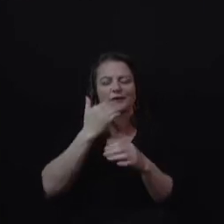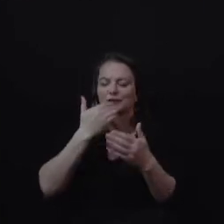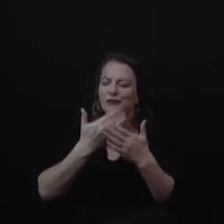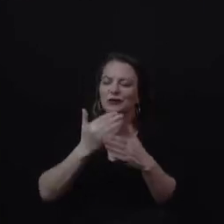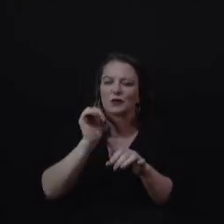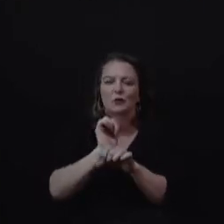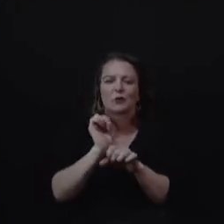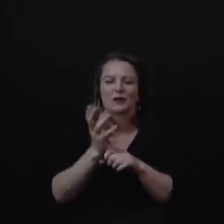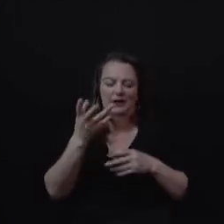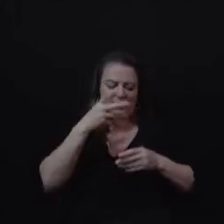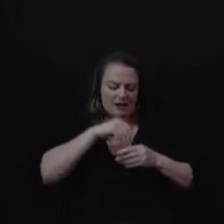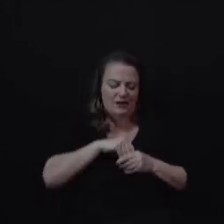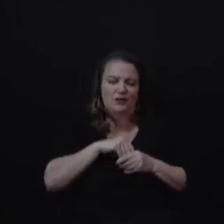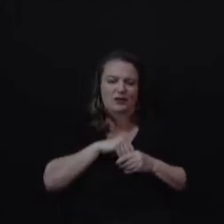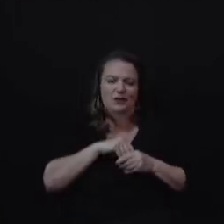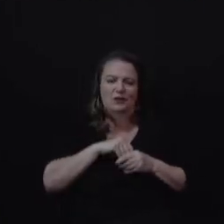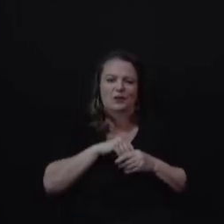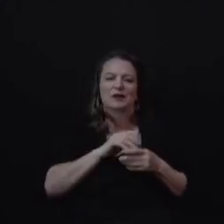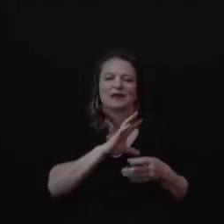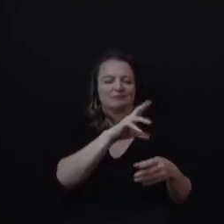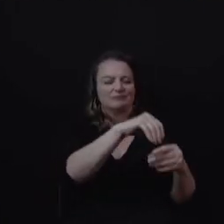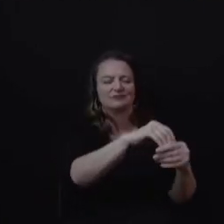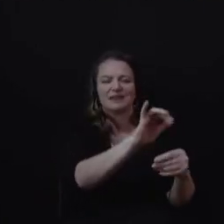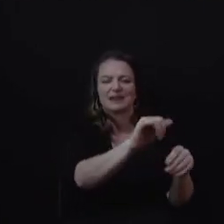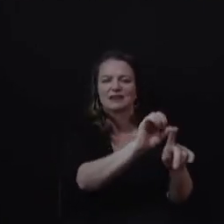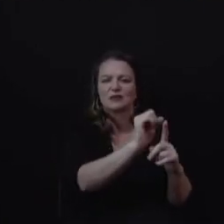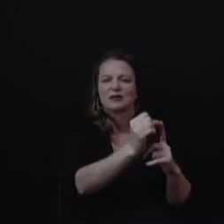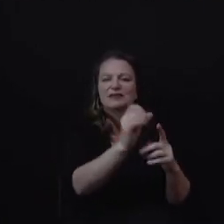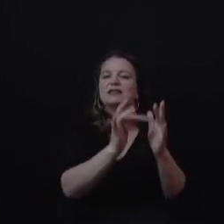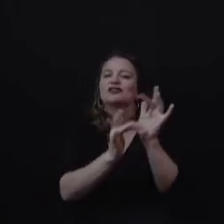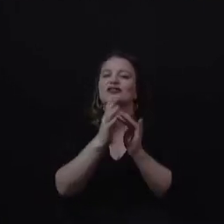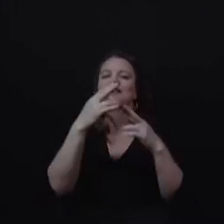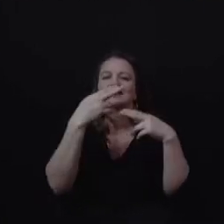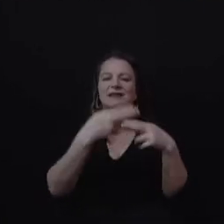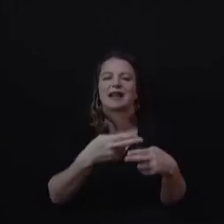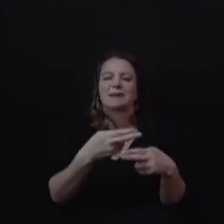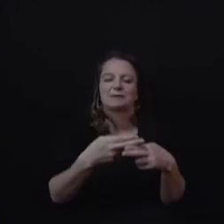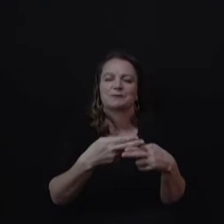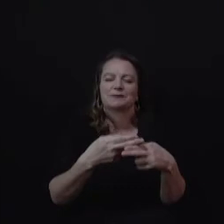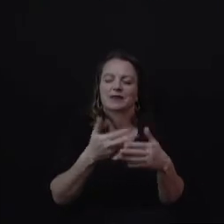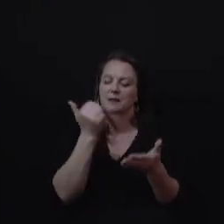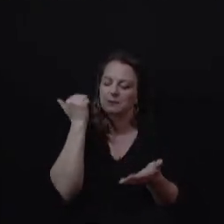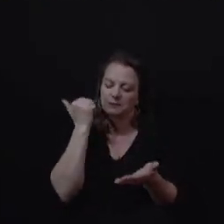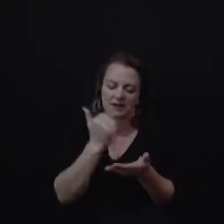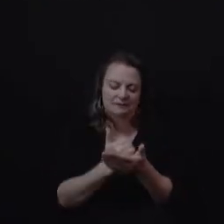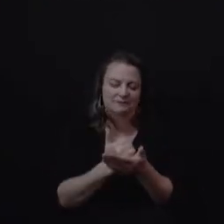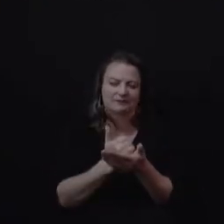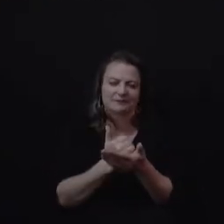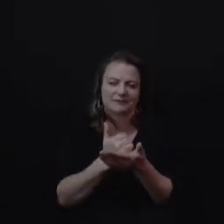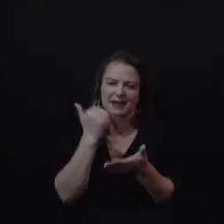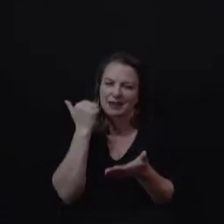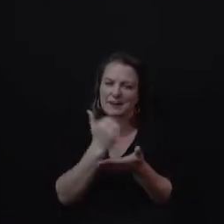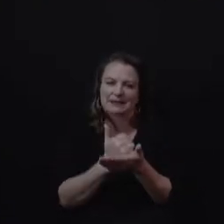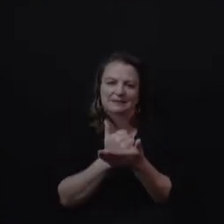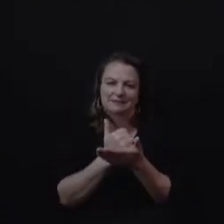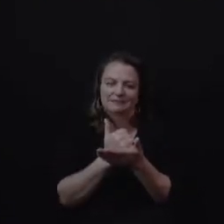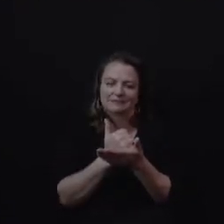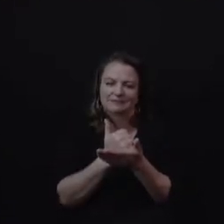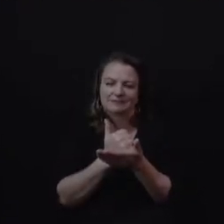in you and in that situation. In Jesus' name, amen. Amen.